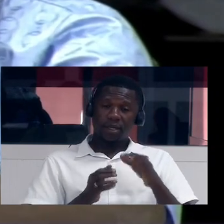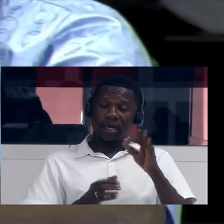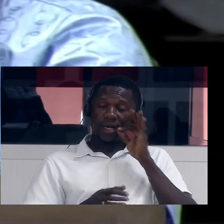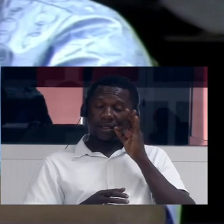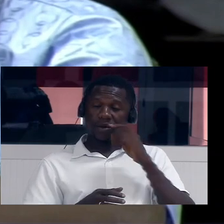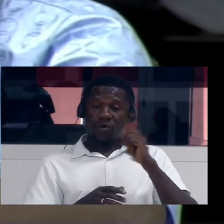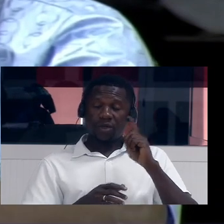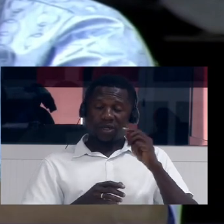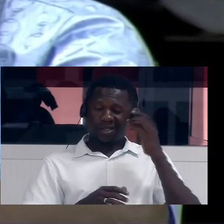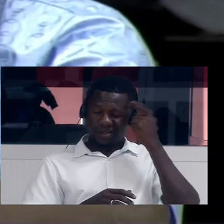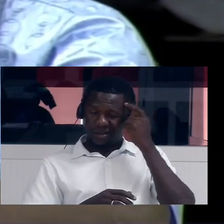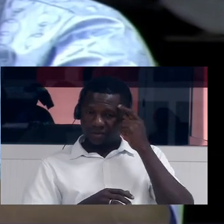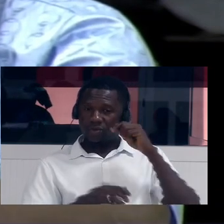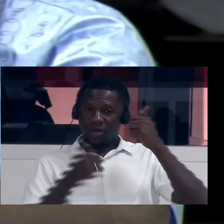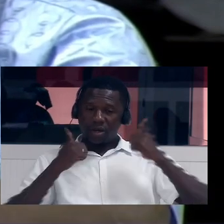would happen?